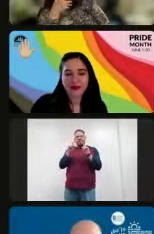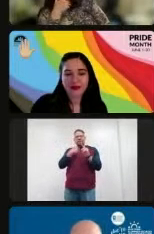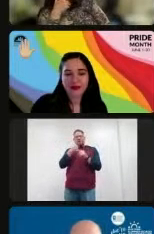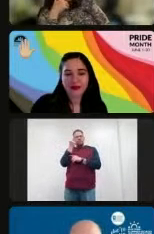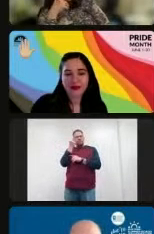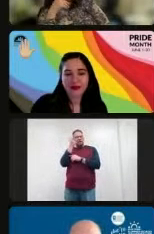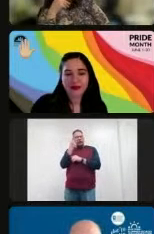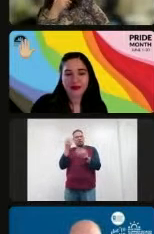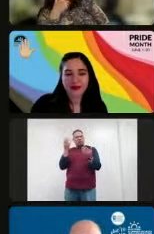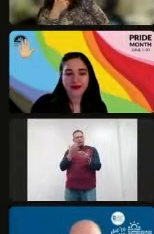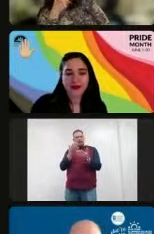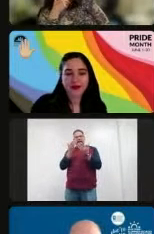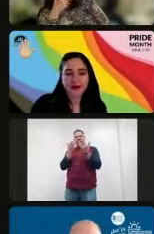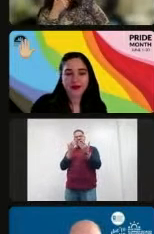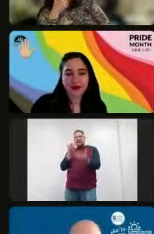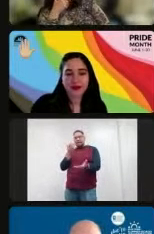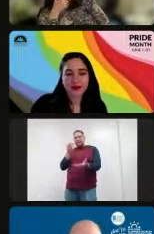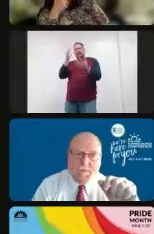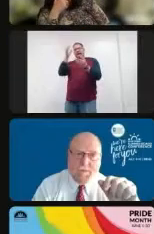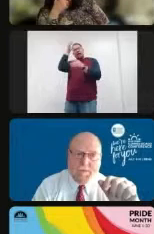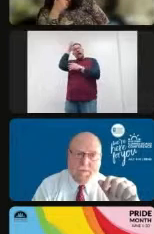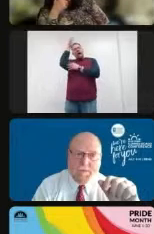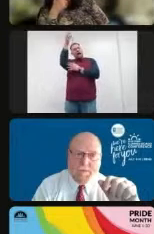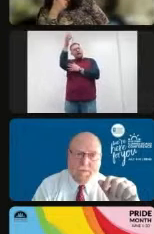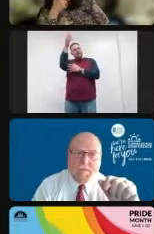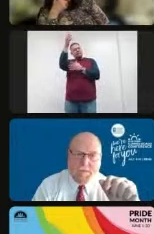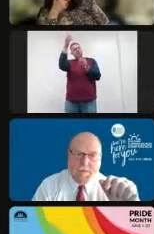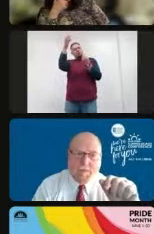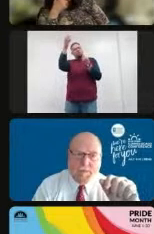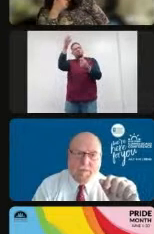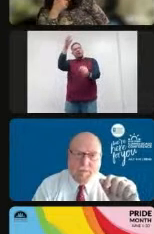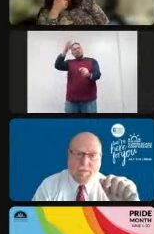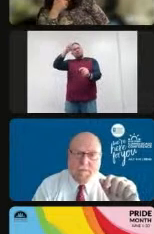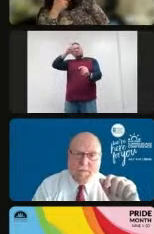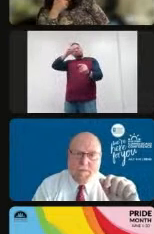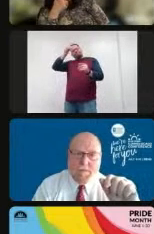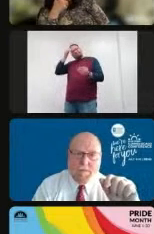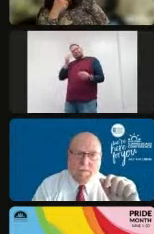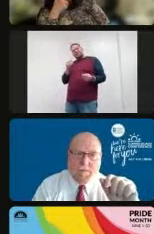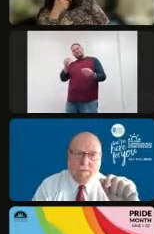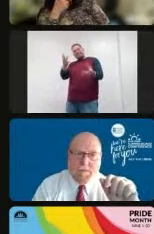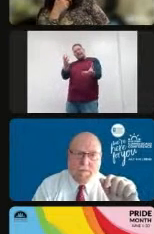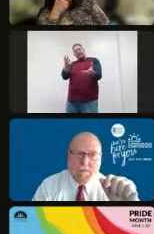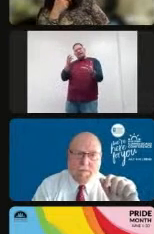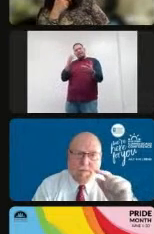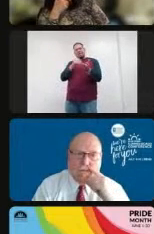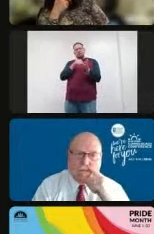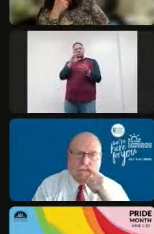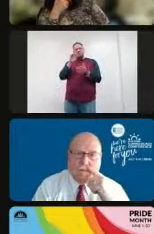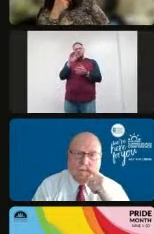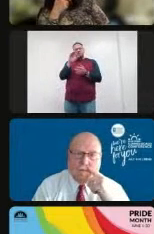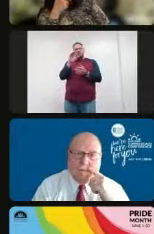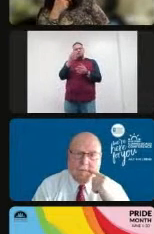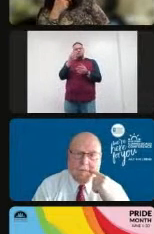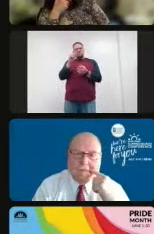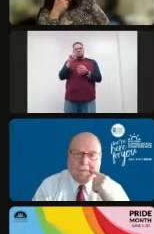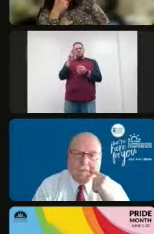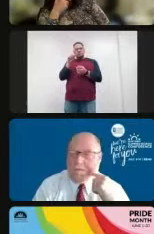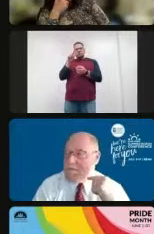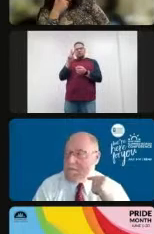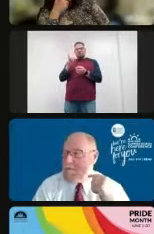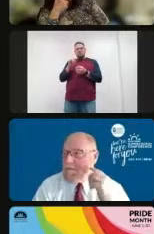what the concept I think you're trying to get to, Dr. Sharmagary. But yeah, I think of some sort of